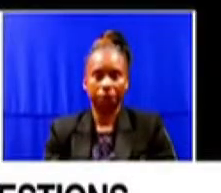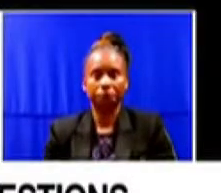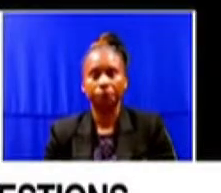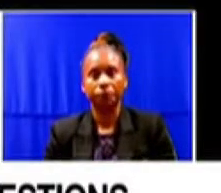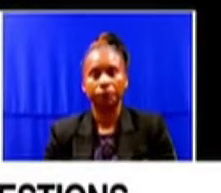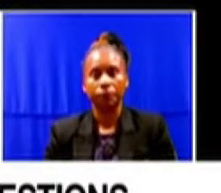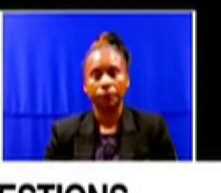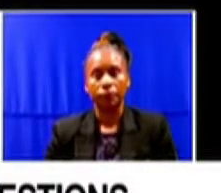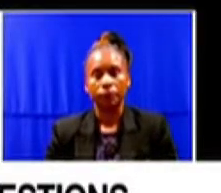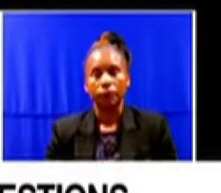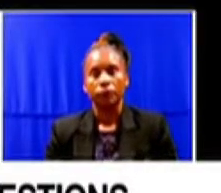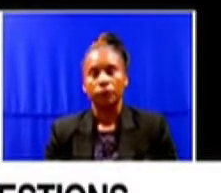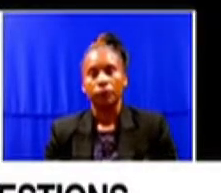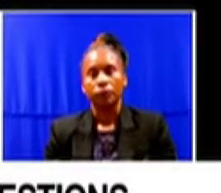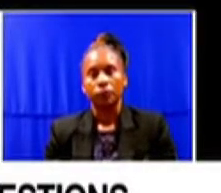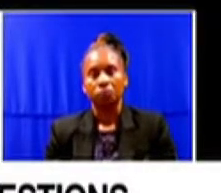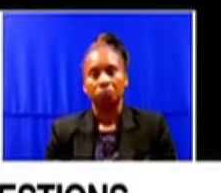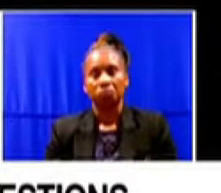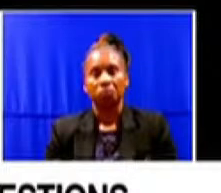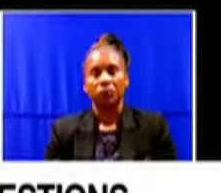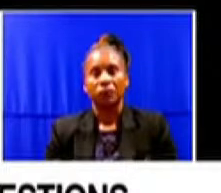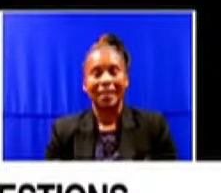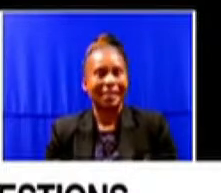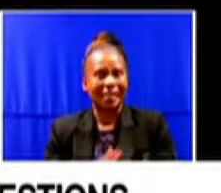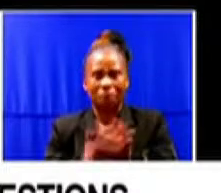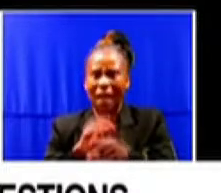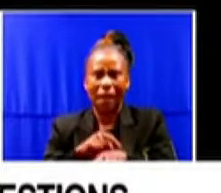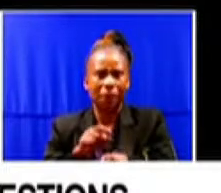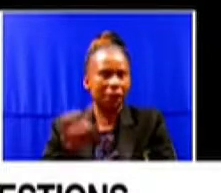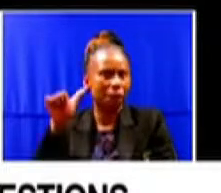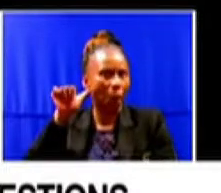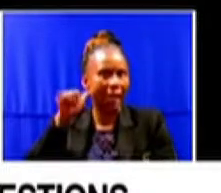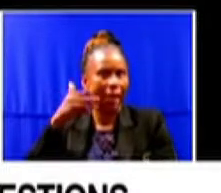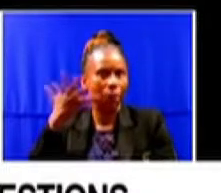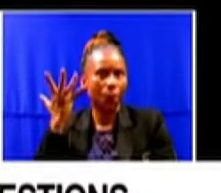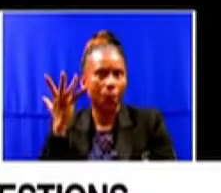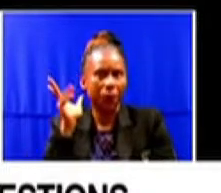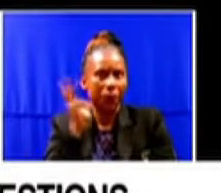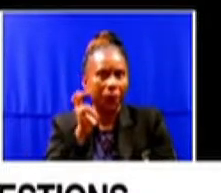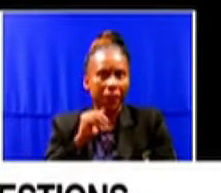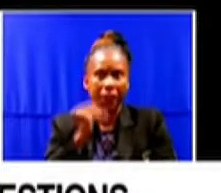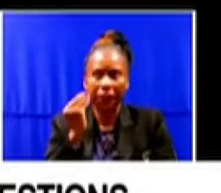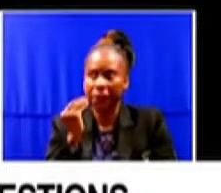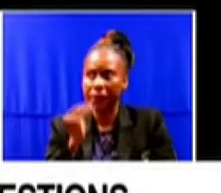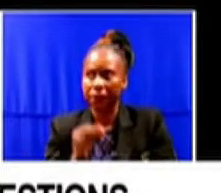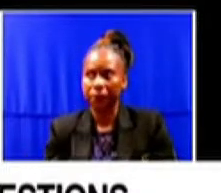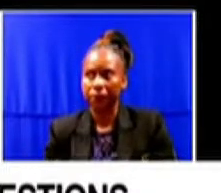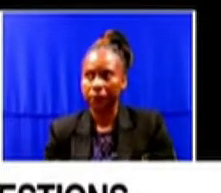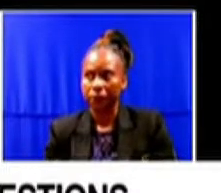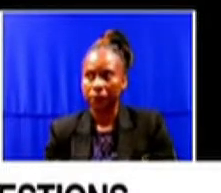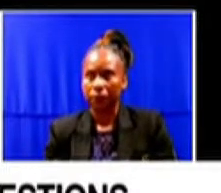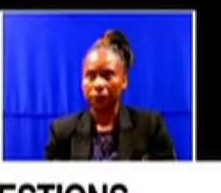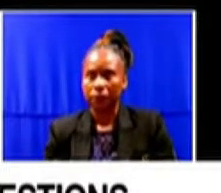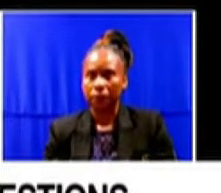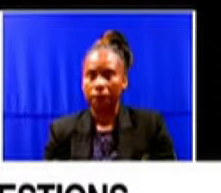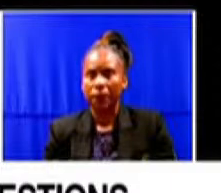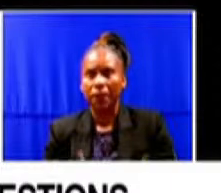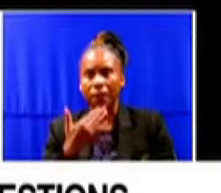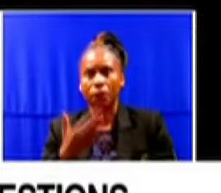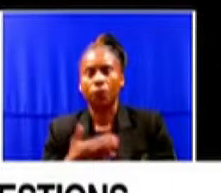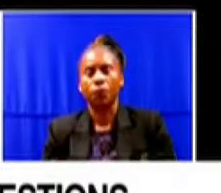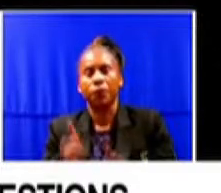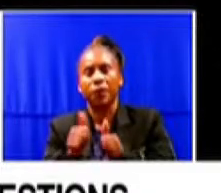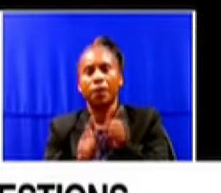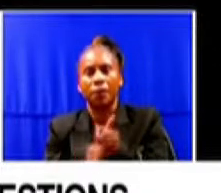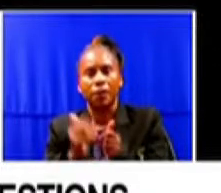next supplementary question, which is the second, is by Honorable Shivambo. Thank you very much, Deputy Speaker. I'll be